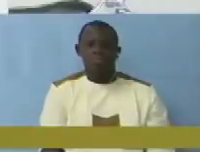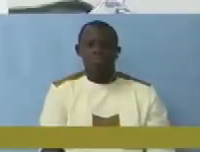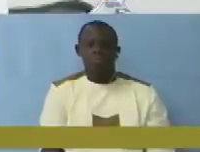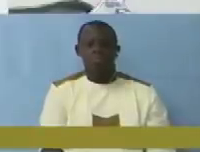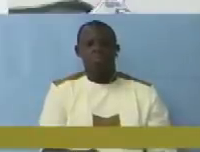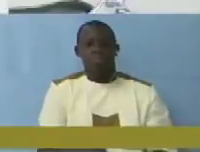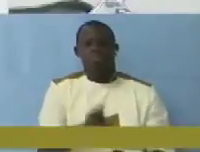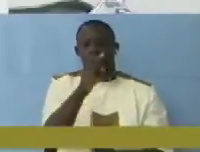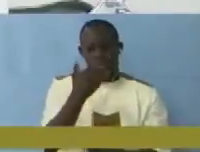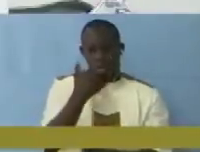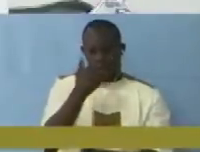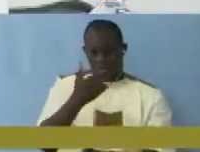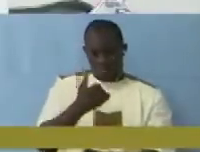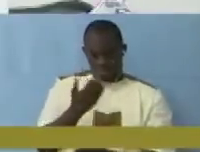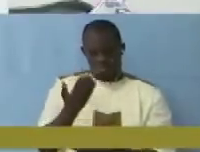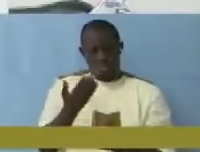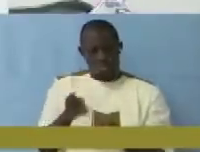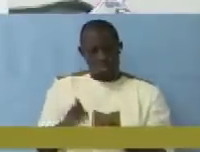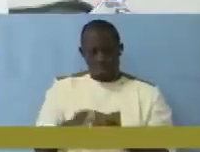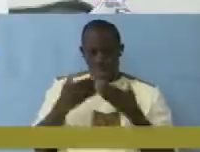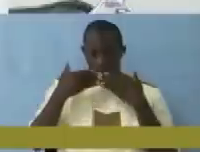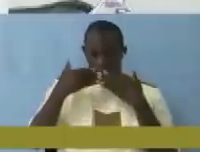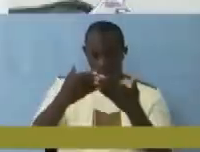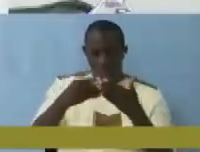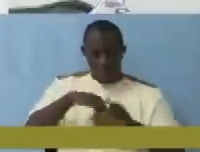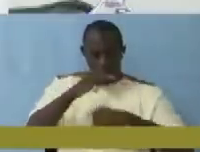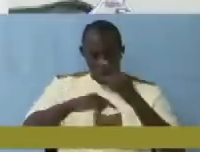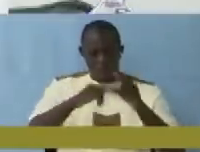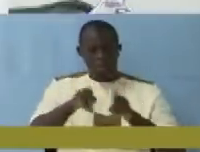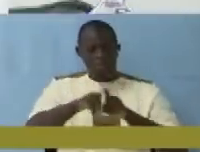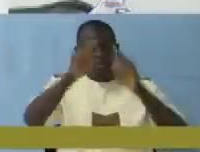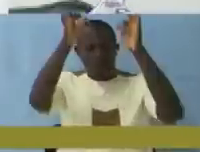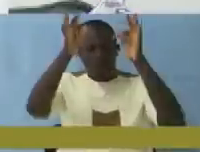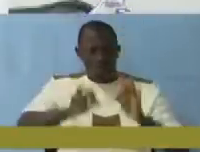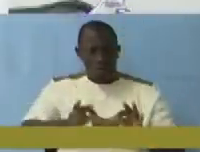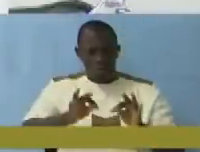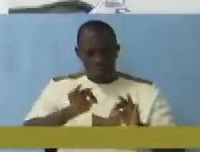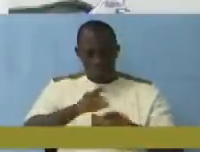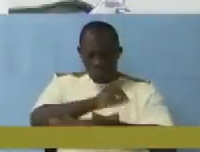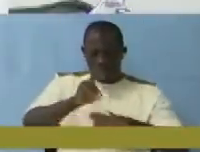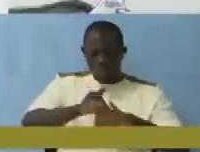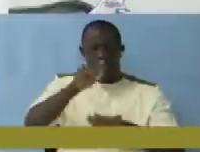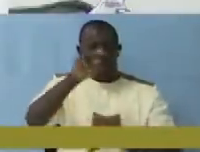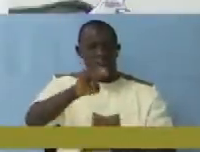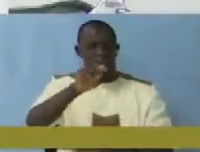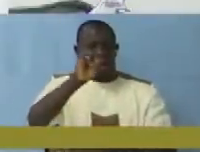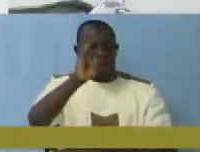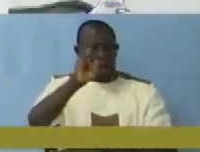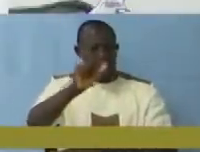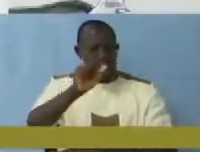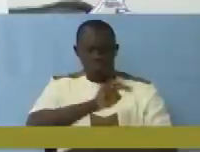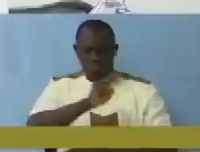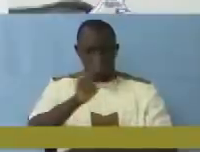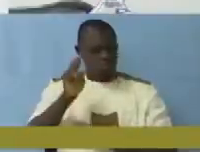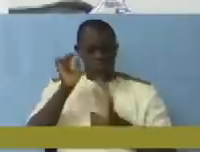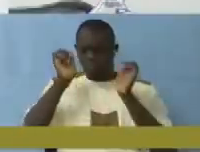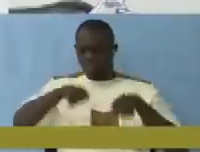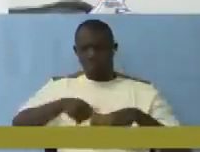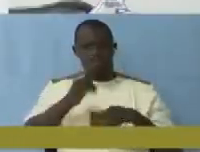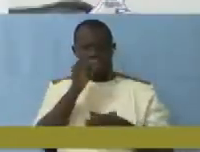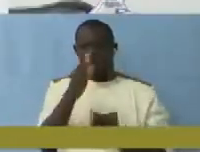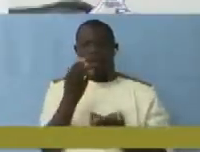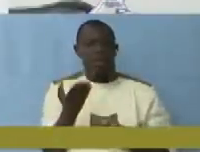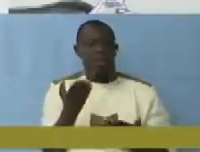of the NIA, I may not be able to because you have different departments. ni ko ina elo